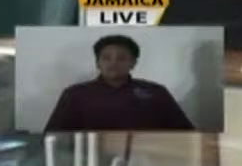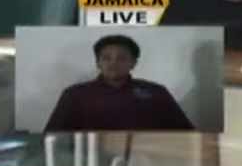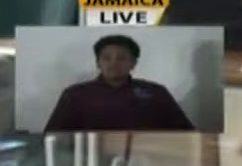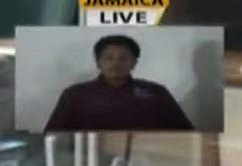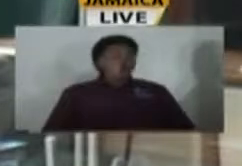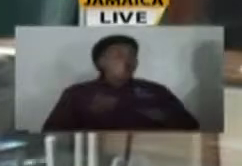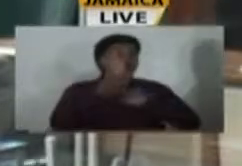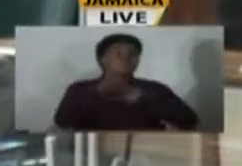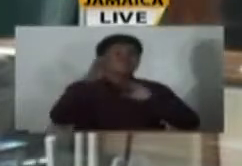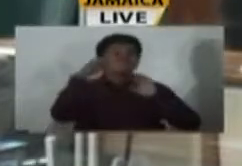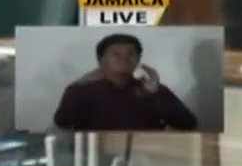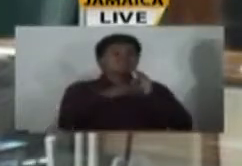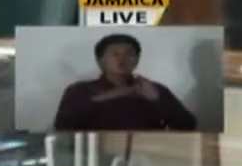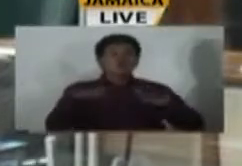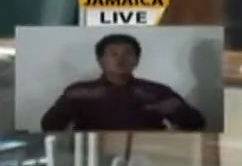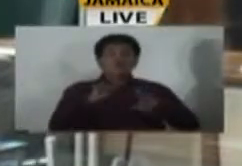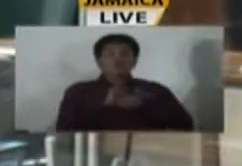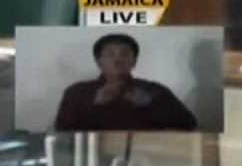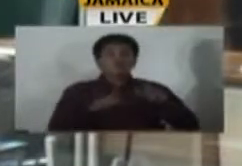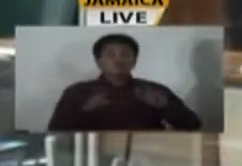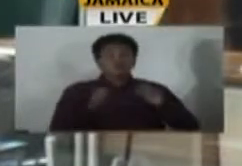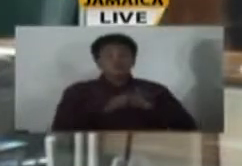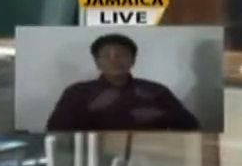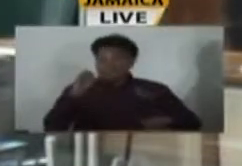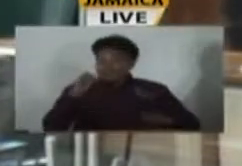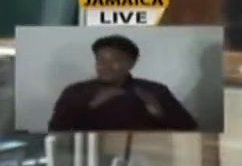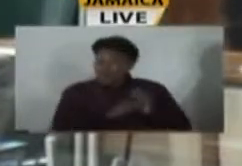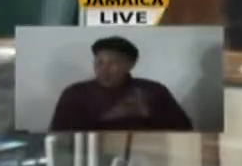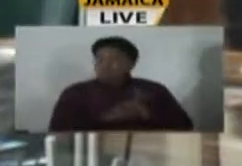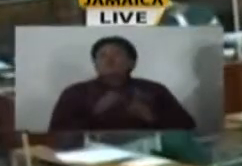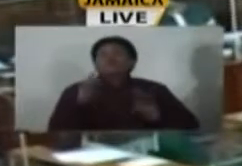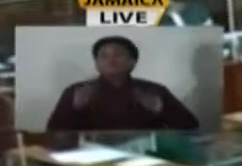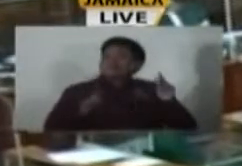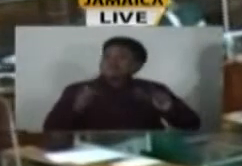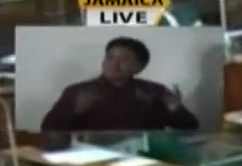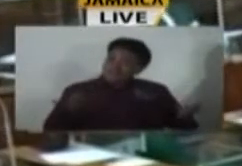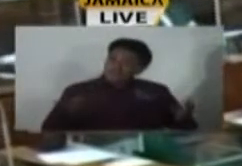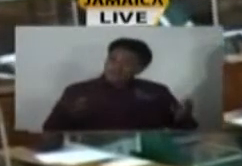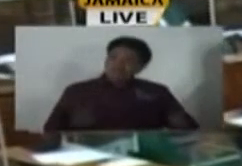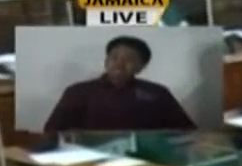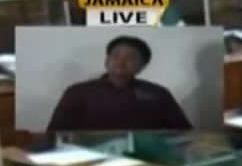Over 50,000 unemployed, which is 50,000 people.